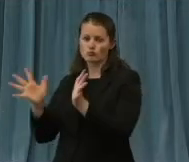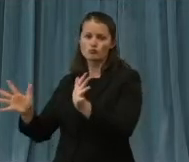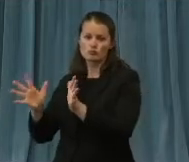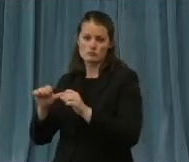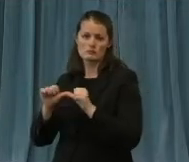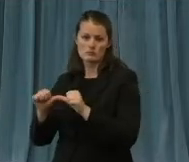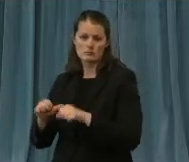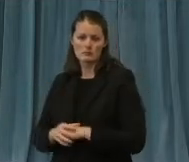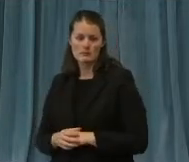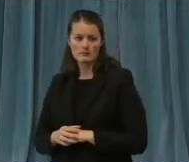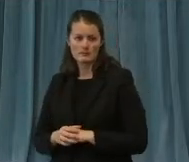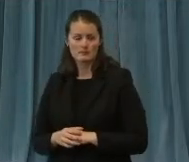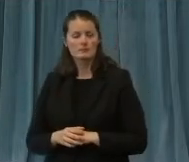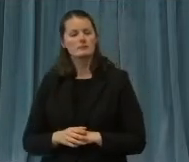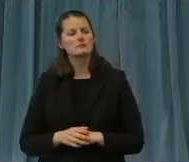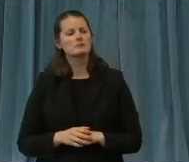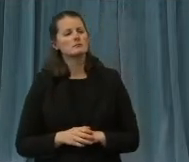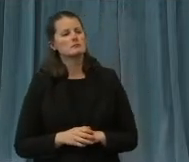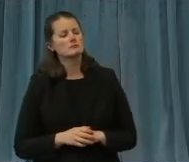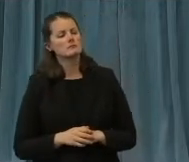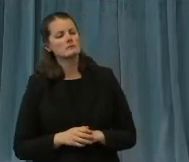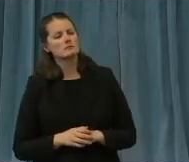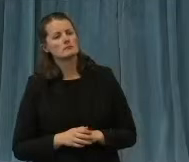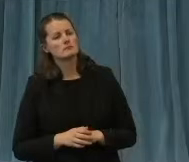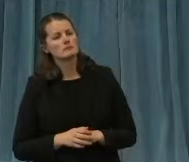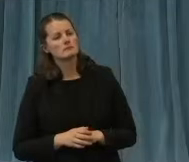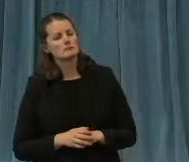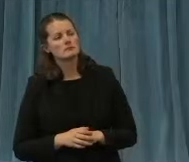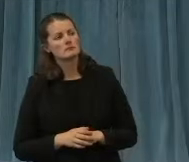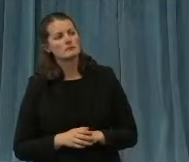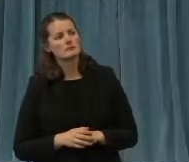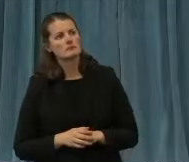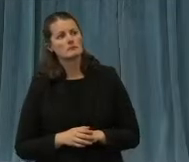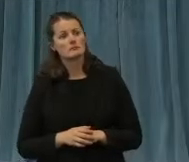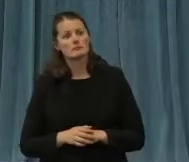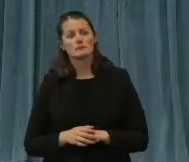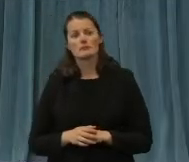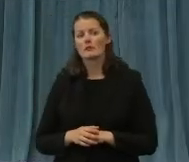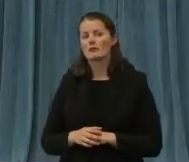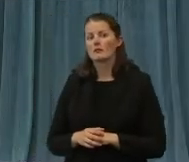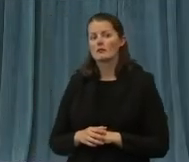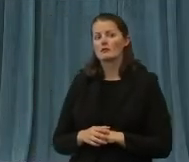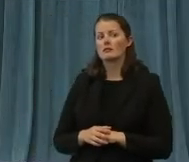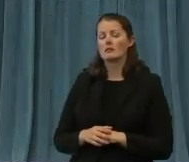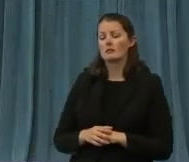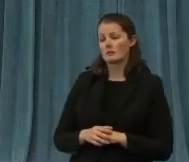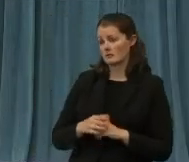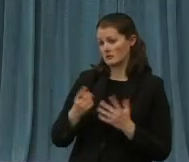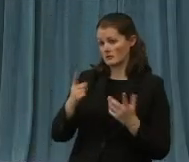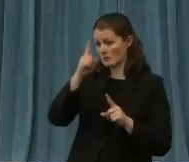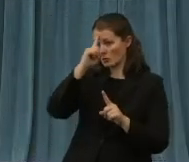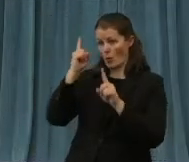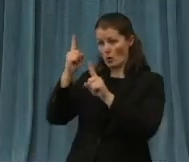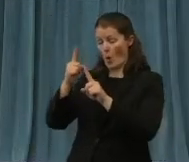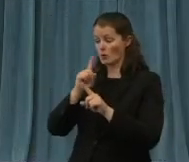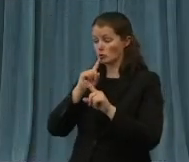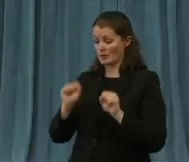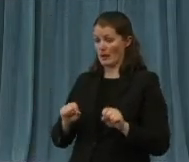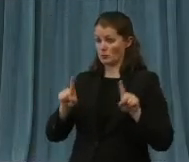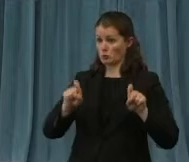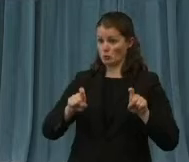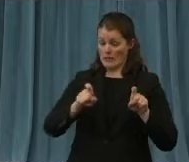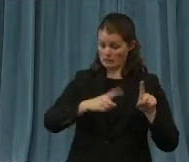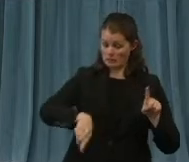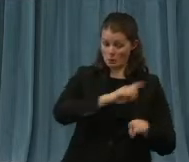about testing symptomatic patients, but is the goal at some point to be able to have enough capacity to test asymptomatic? Well, in an ideal world,